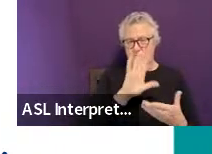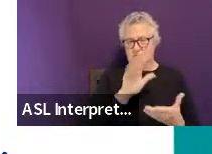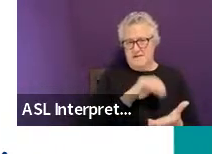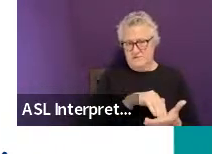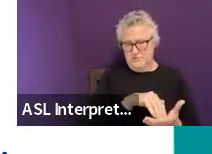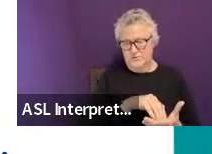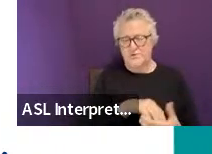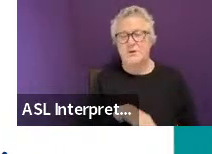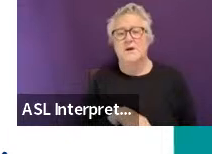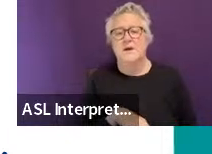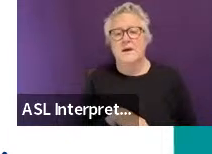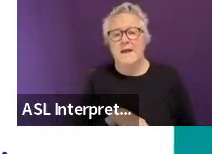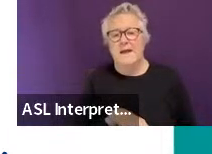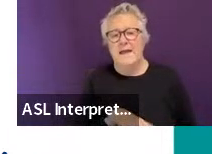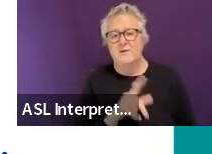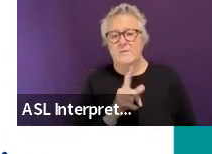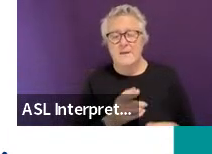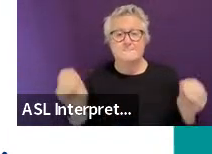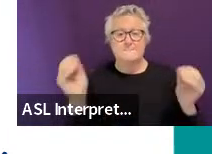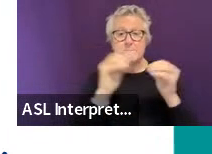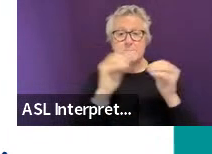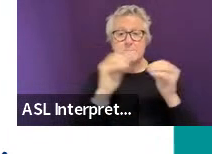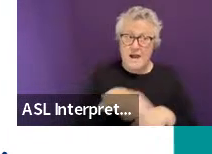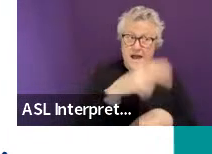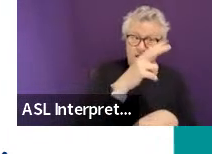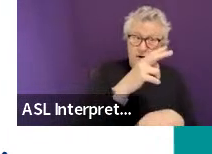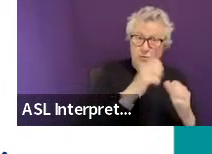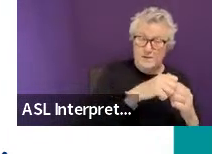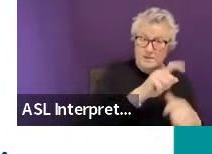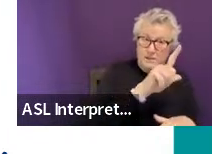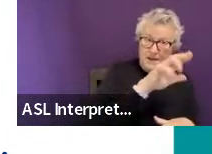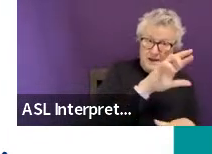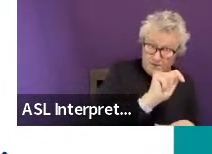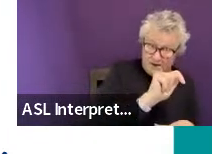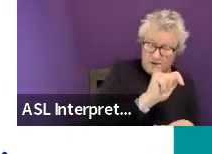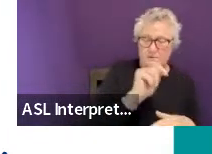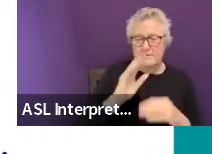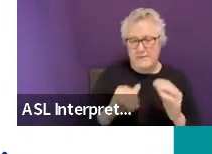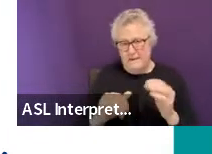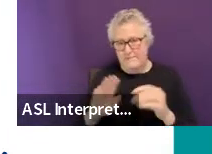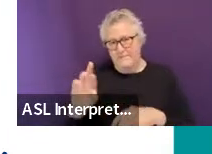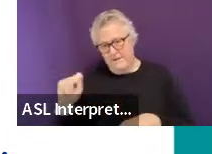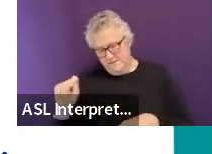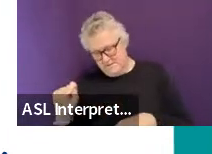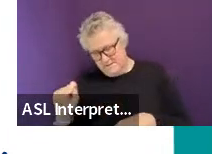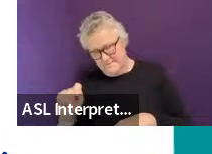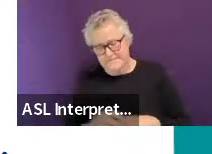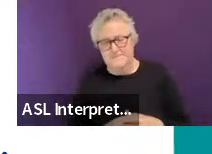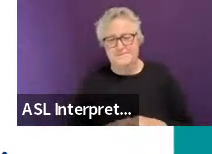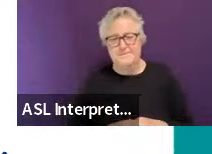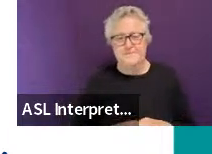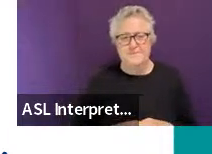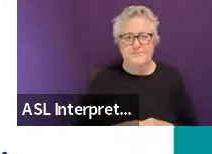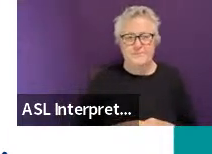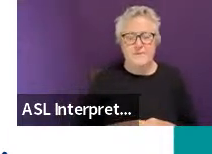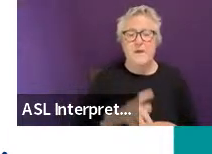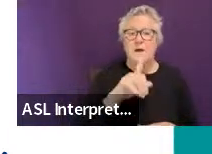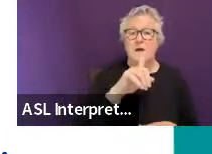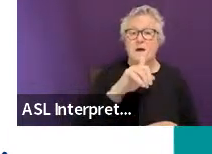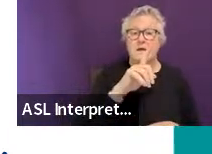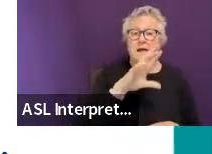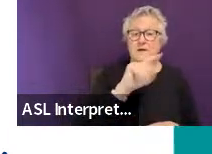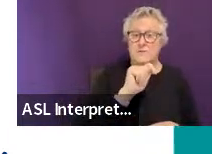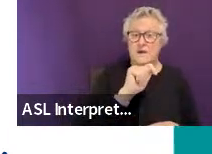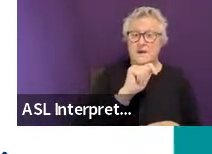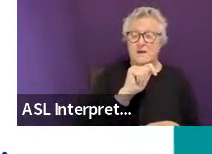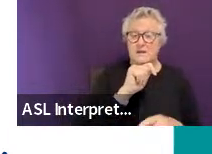be higher with light rail than it is with bus rapid transit. Excuse me. A light rail extension of the MAX yellow